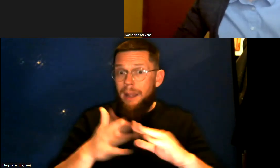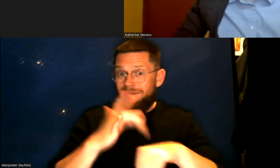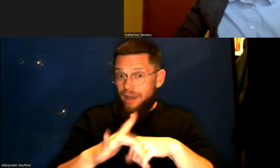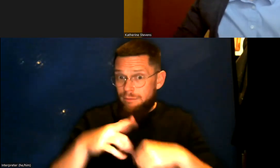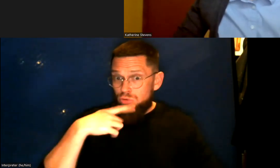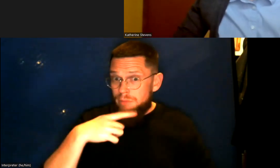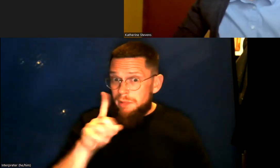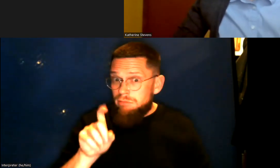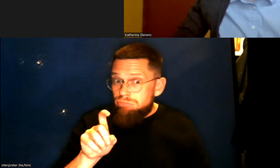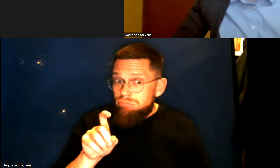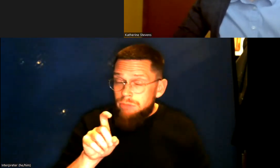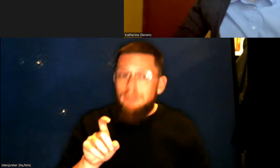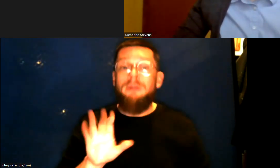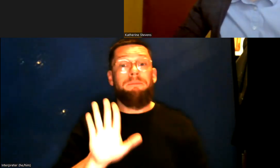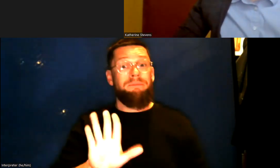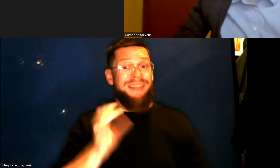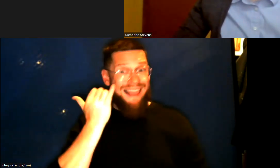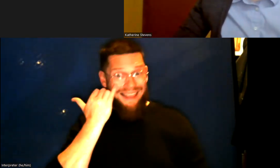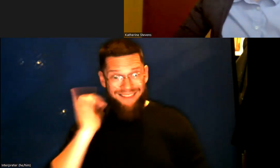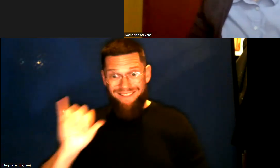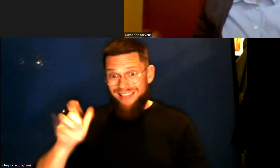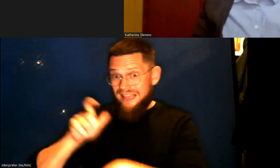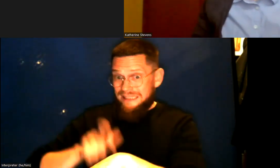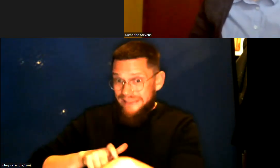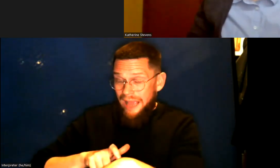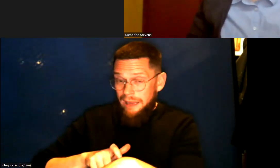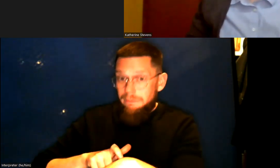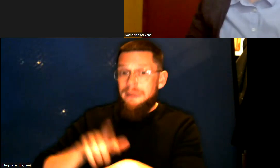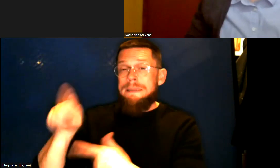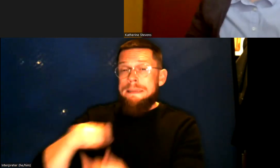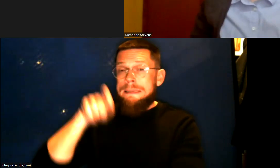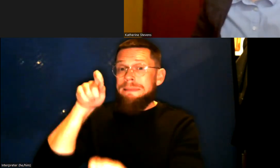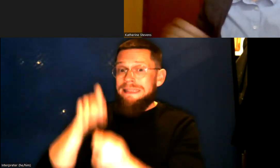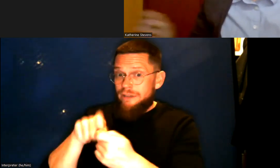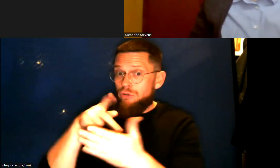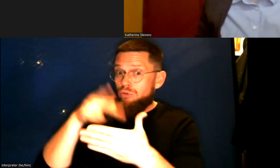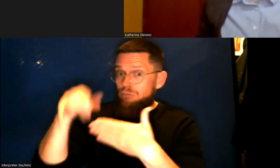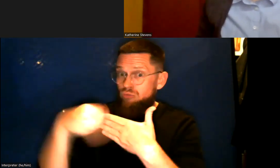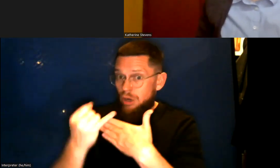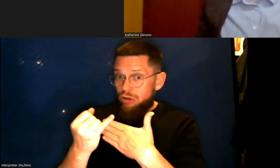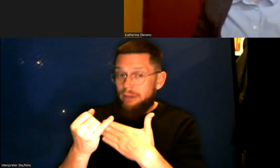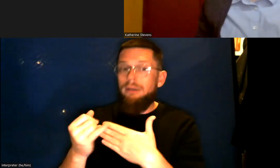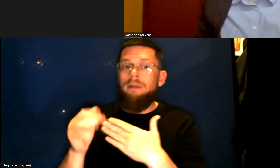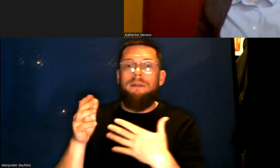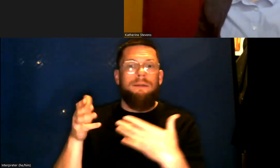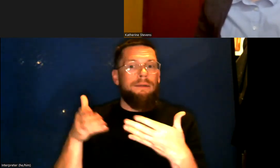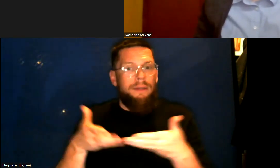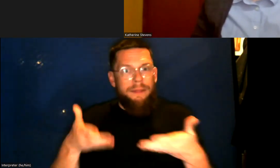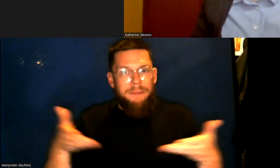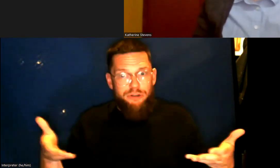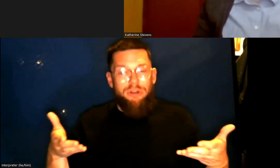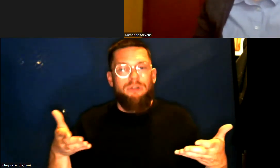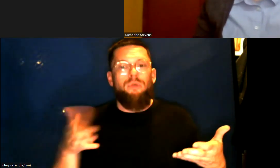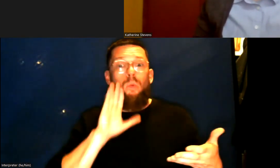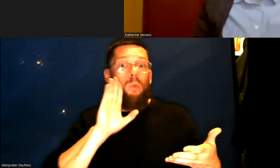time spent processing the archival materials is specific to the project, right? It is the materials that are going to